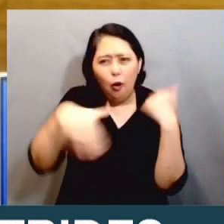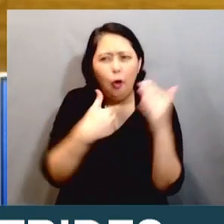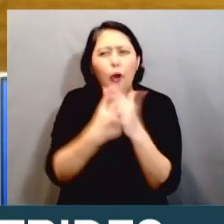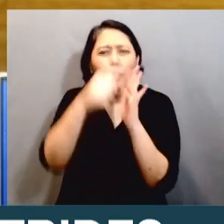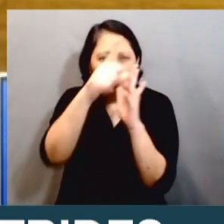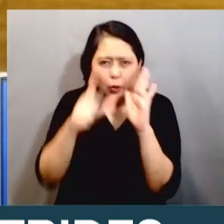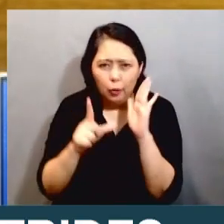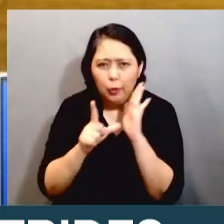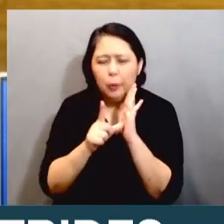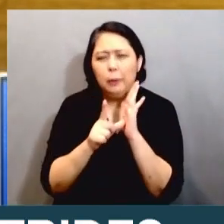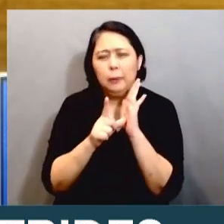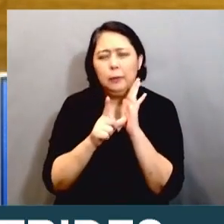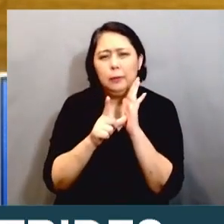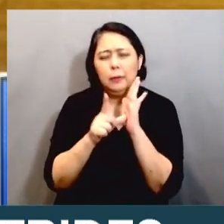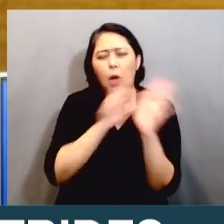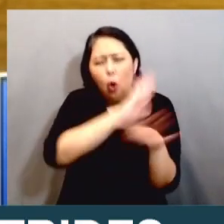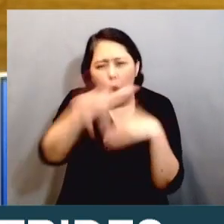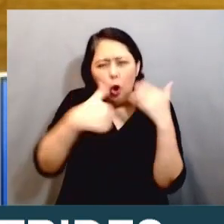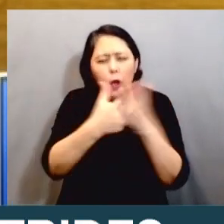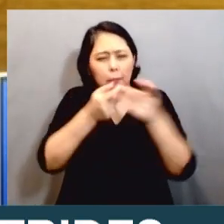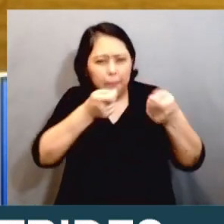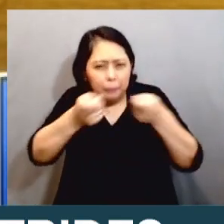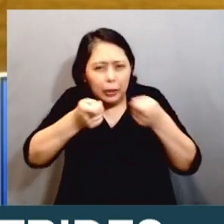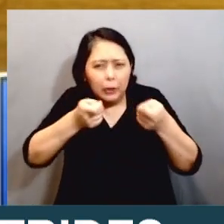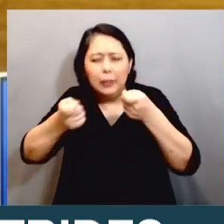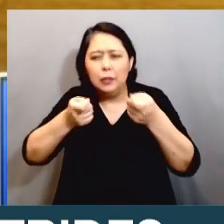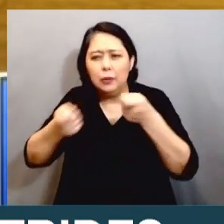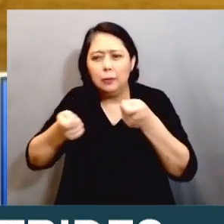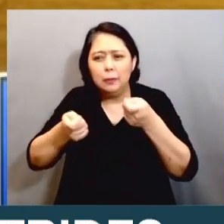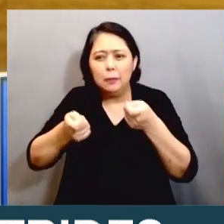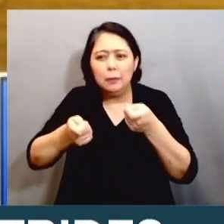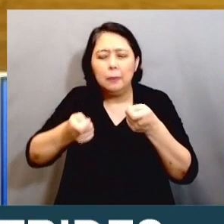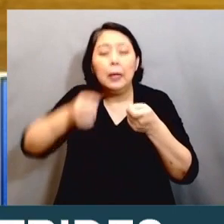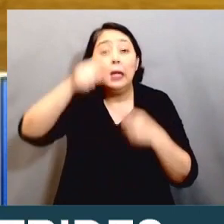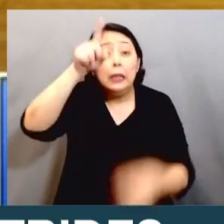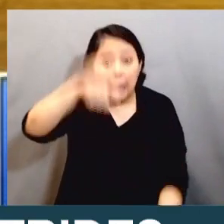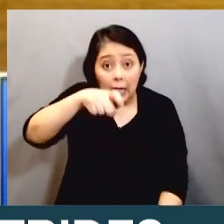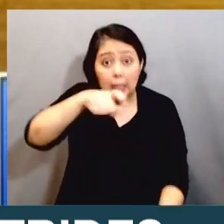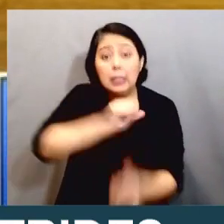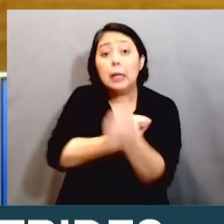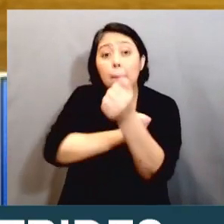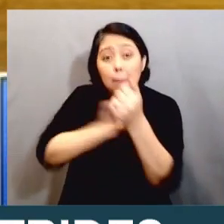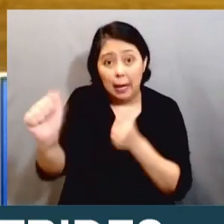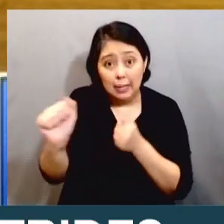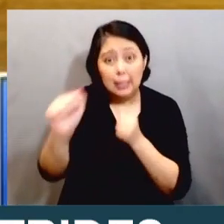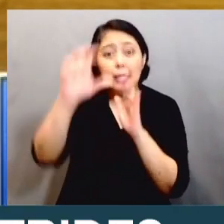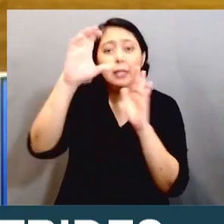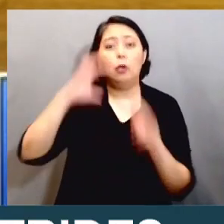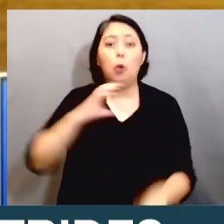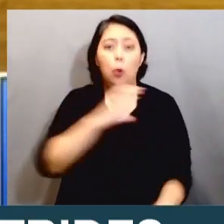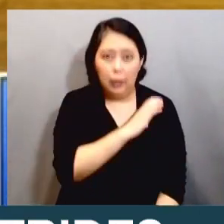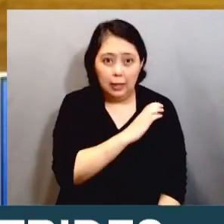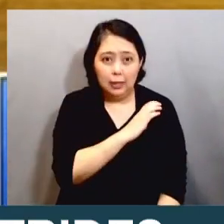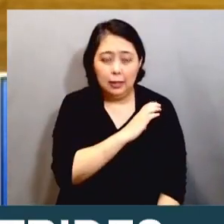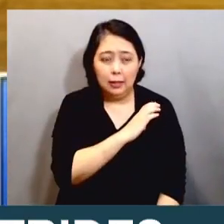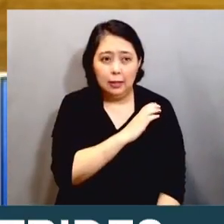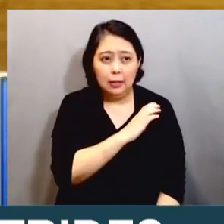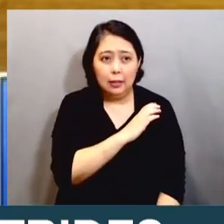every regulation must pass Congress, of course, to the